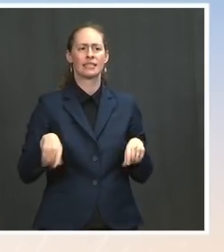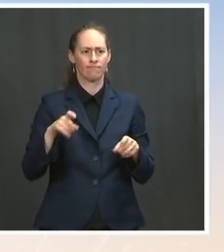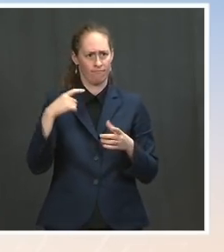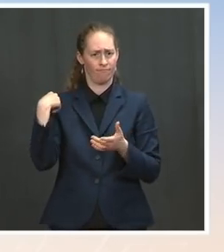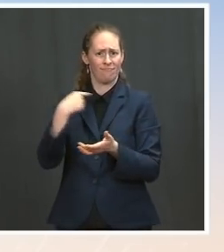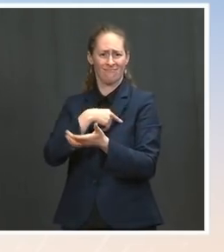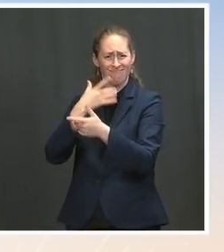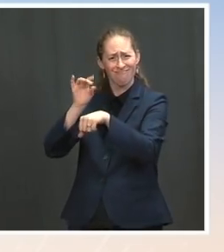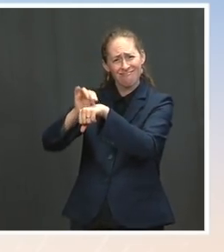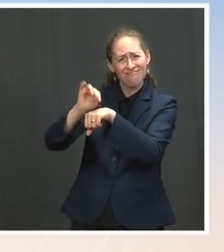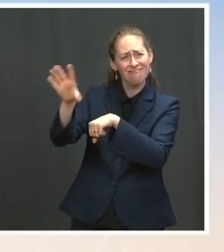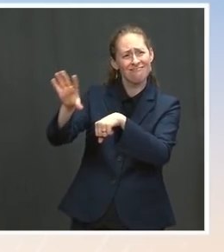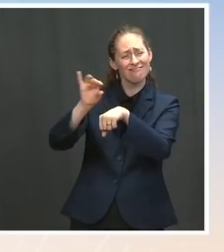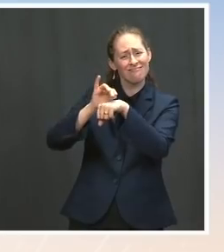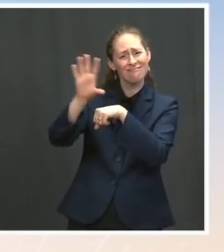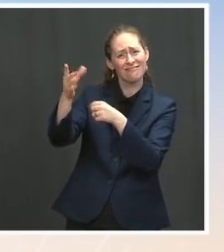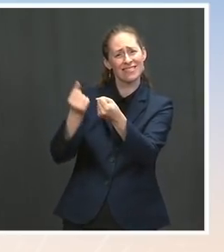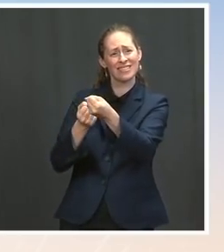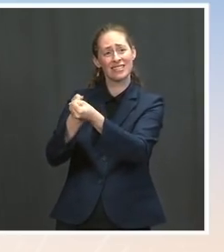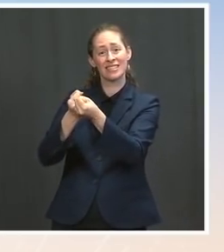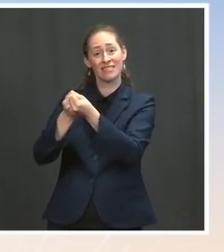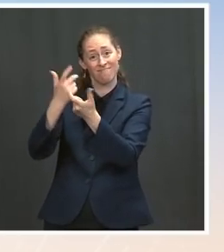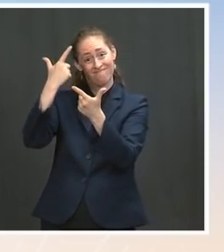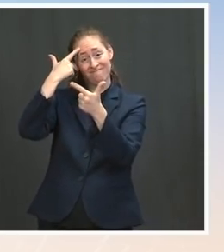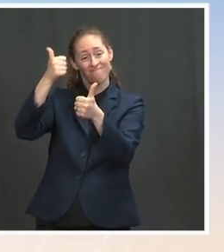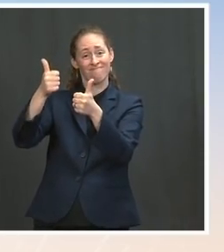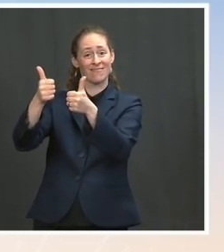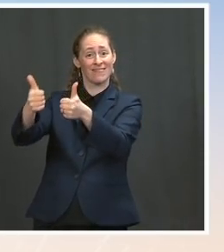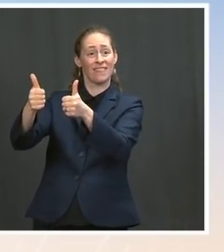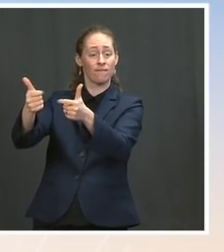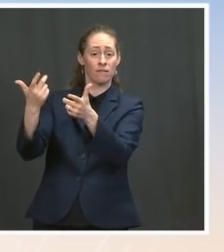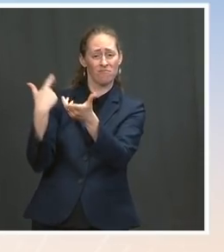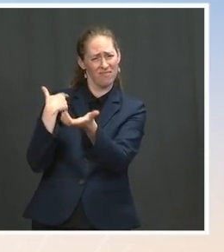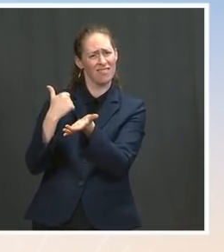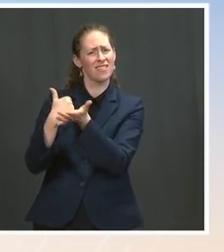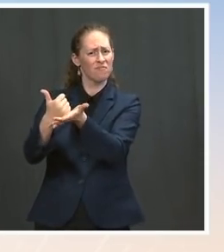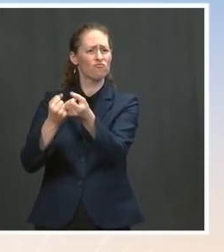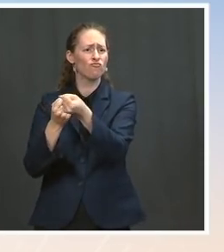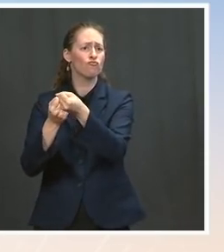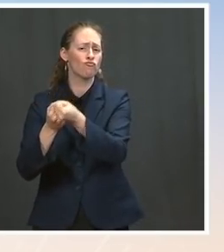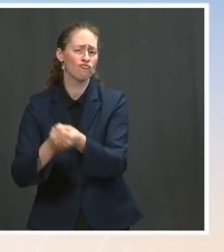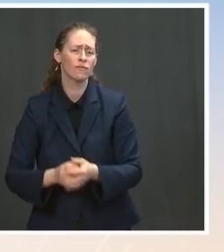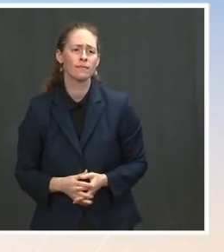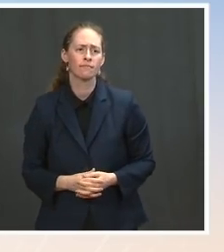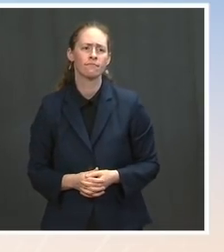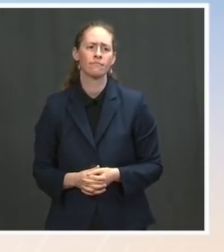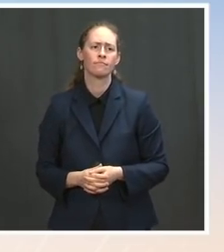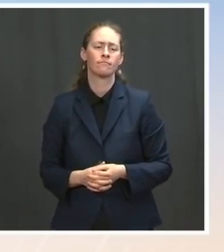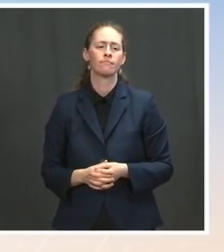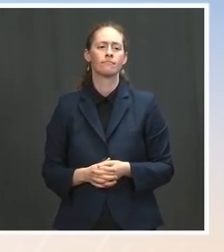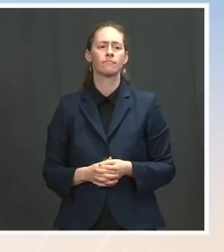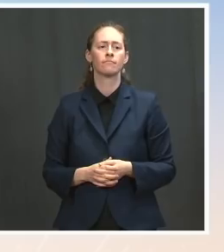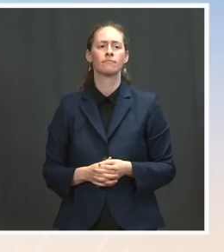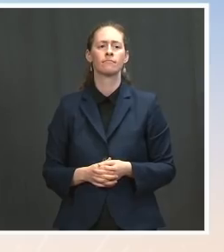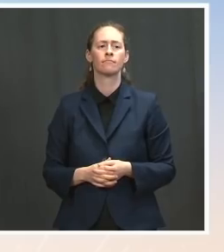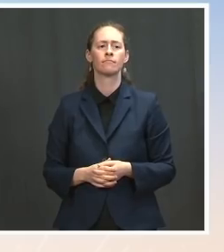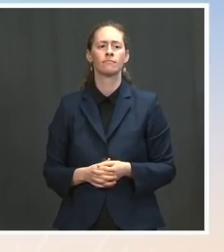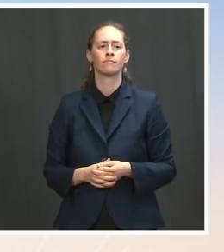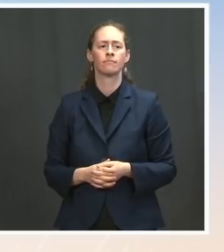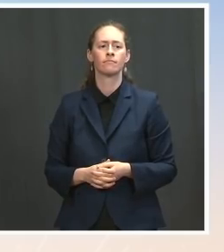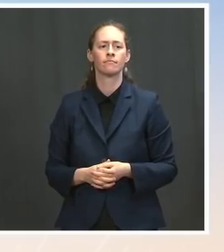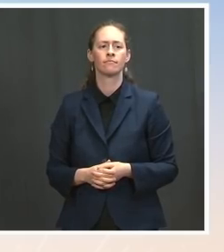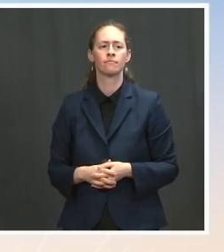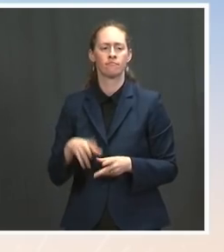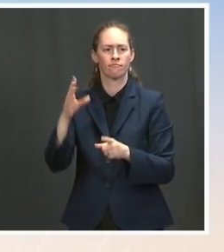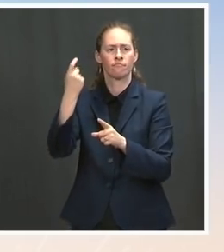number of these private sector entities to protect themselves as well. The Steamship Authority in Massachusetts reports that they were just the victims of a hack. Has that been